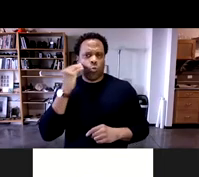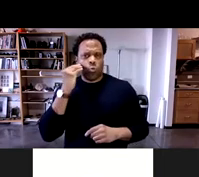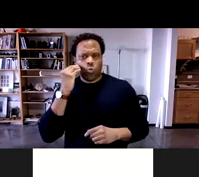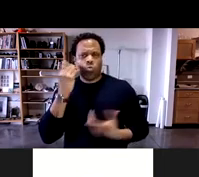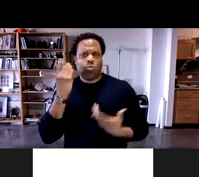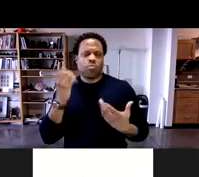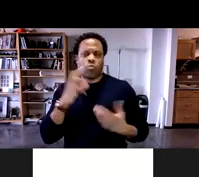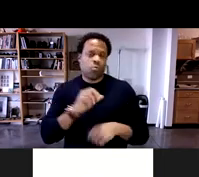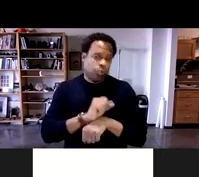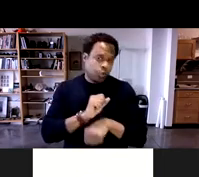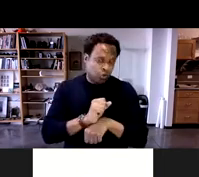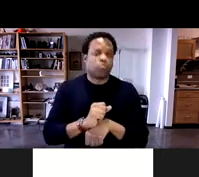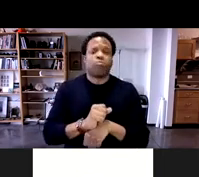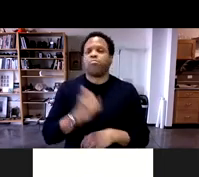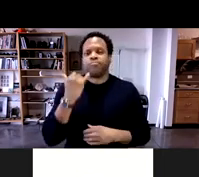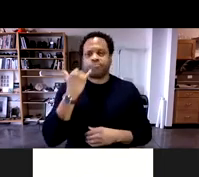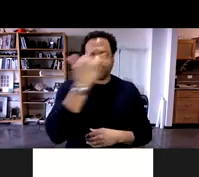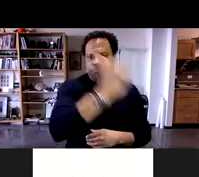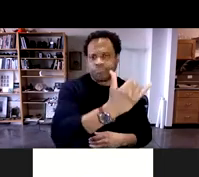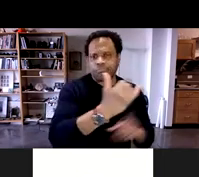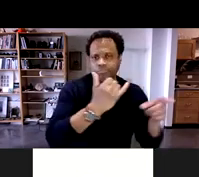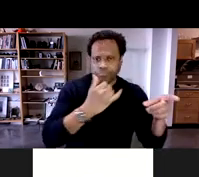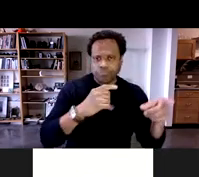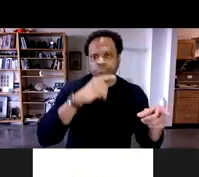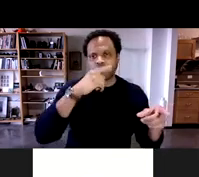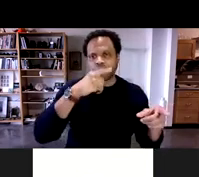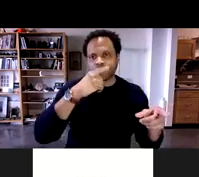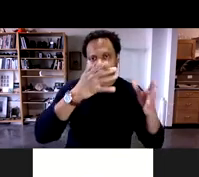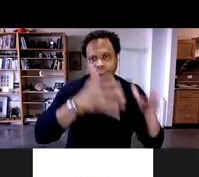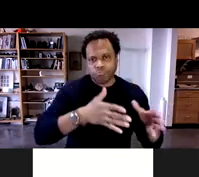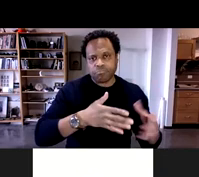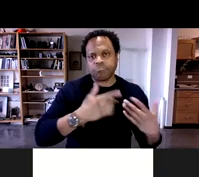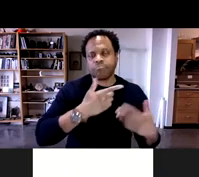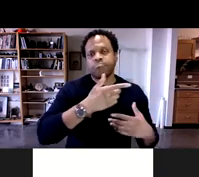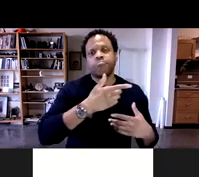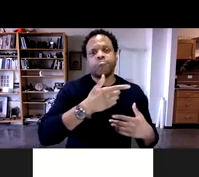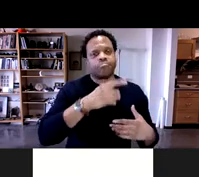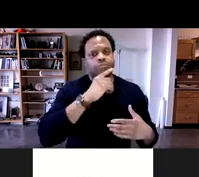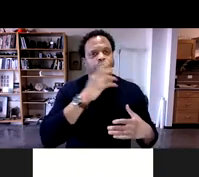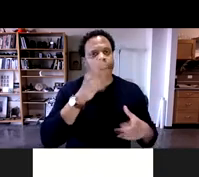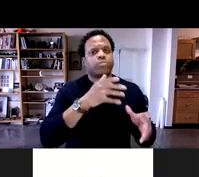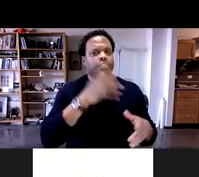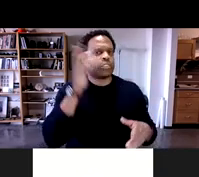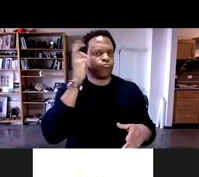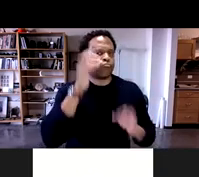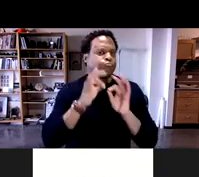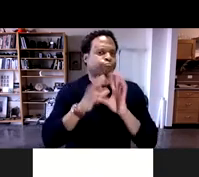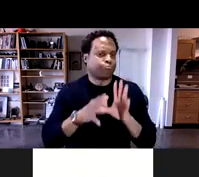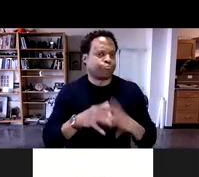into the camera. They can be like from home, for example, or from work or whatnot. And they will call the hearing